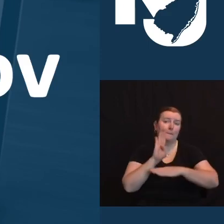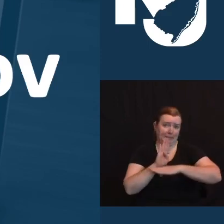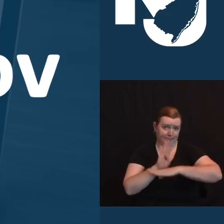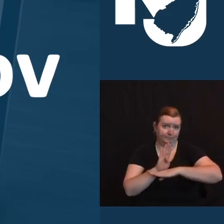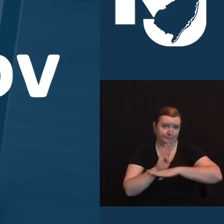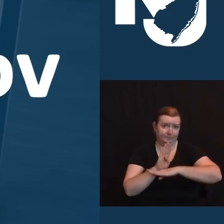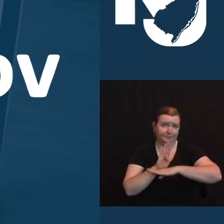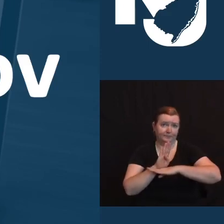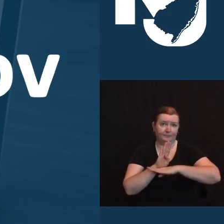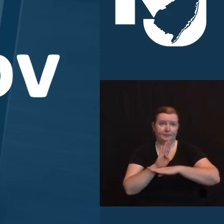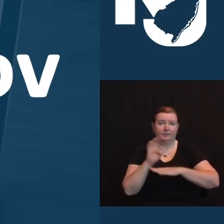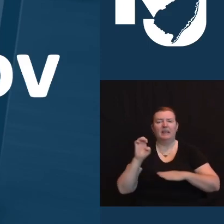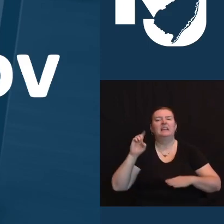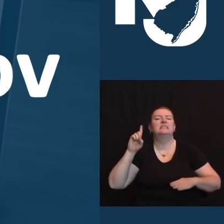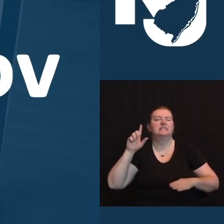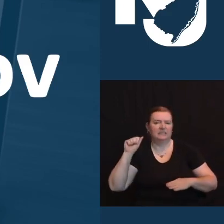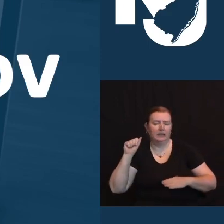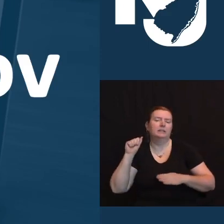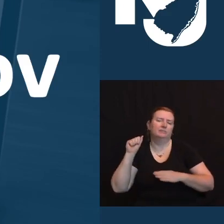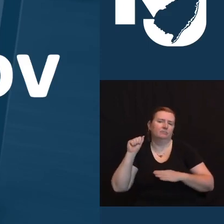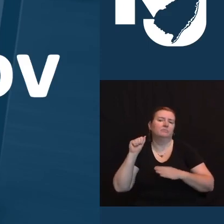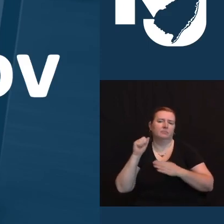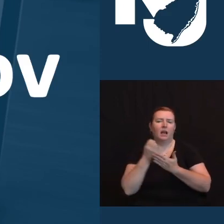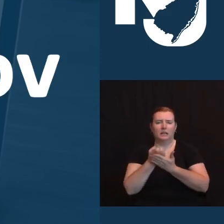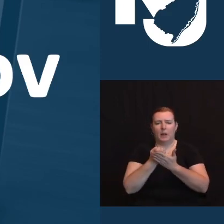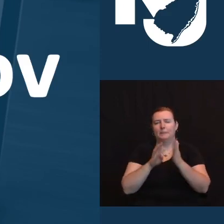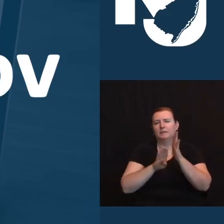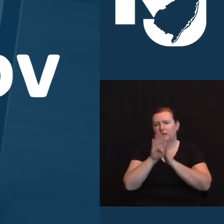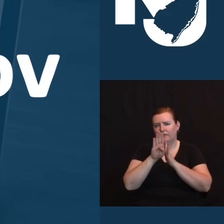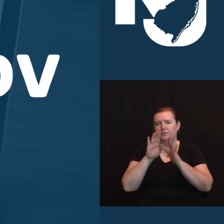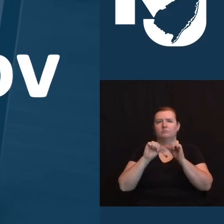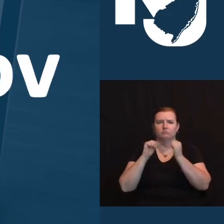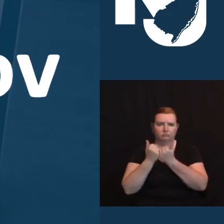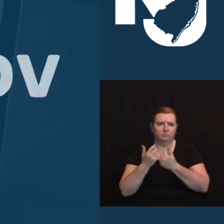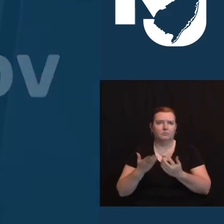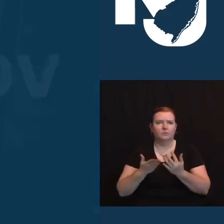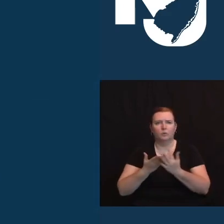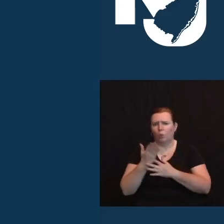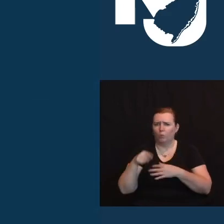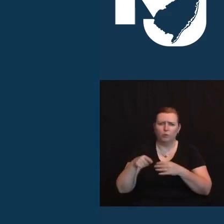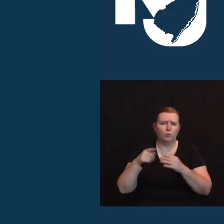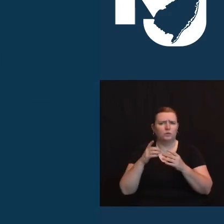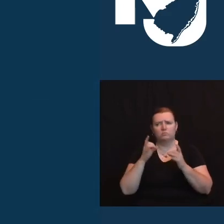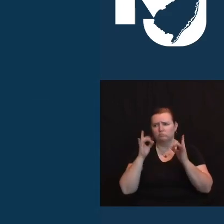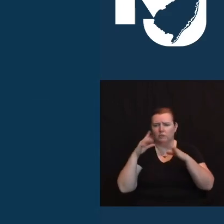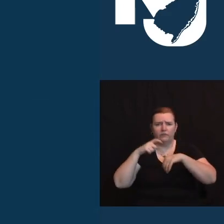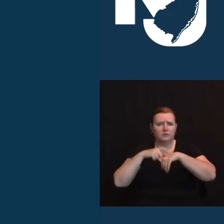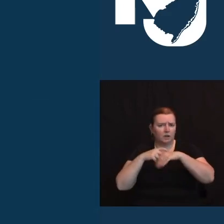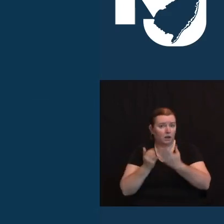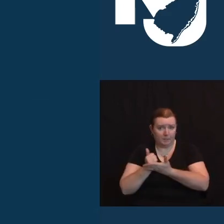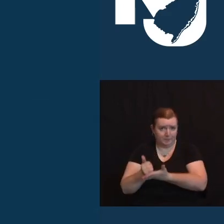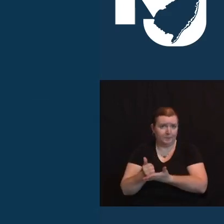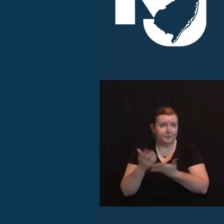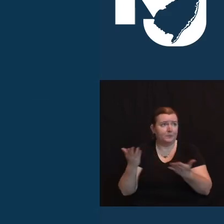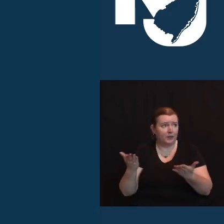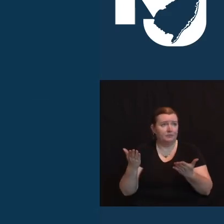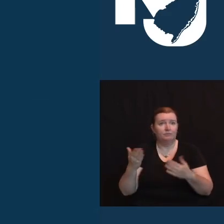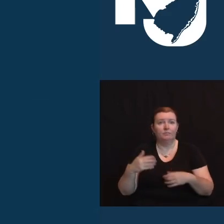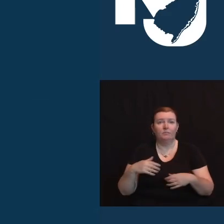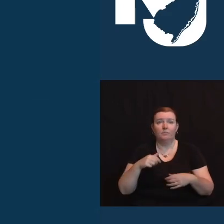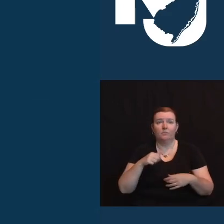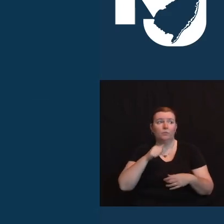Economic Development Authority has partnered with to help them get through these unprecedented times. Newark-based and woman-owned Pabco